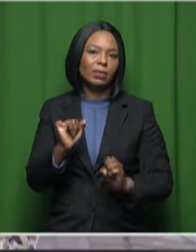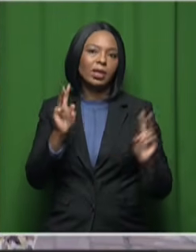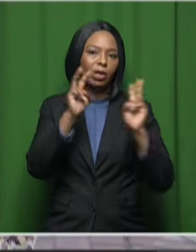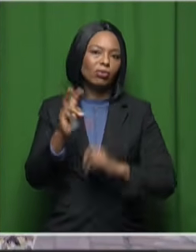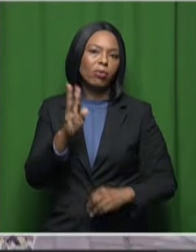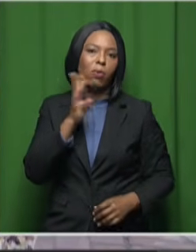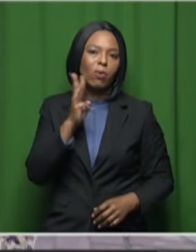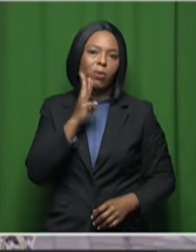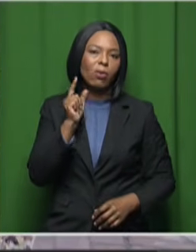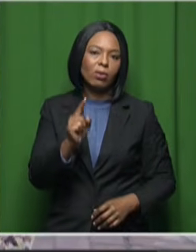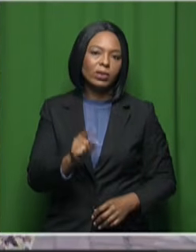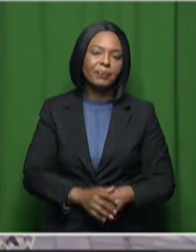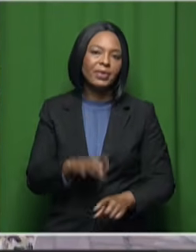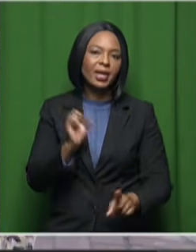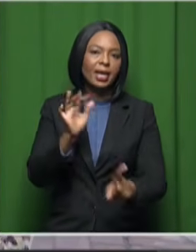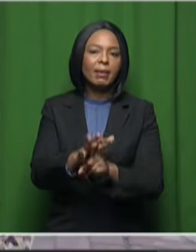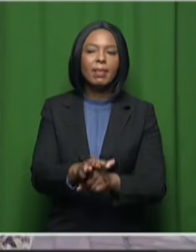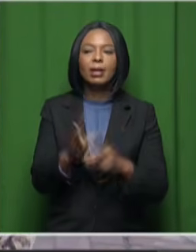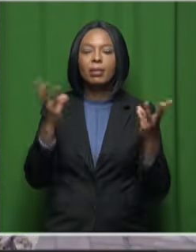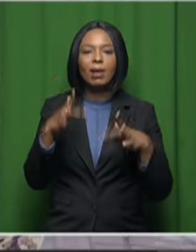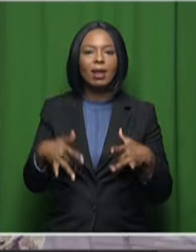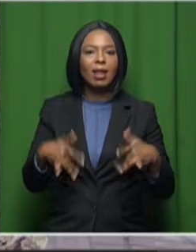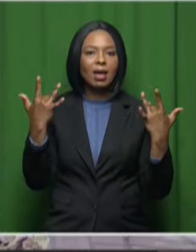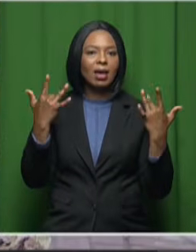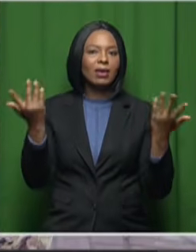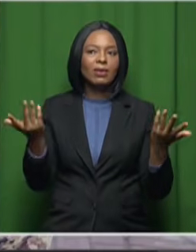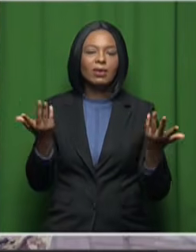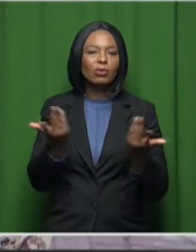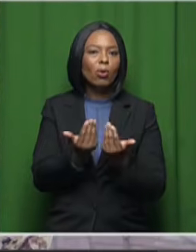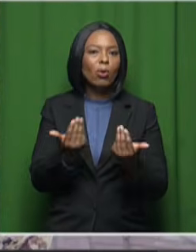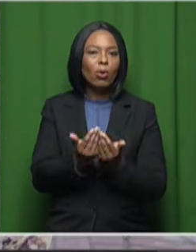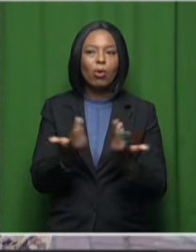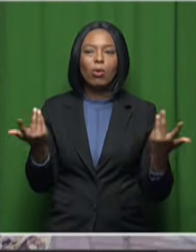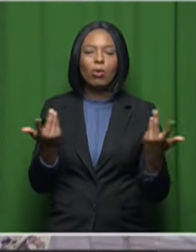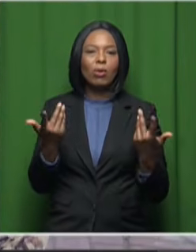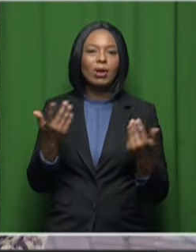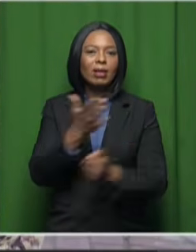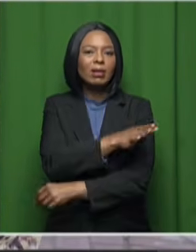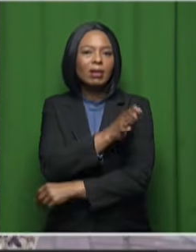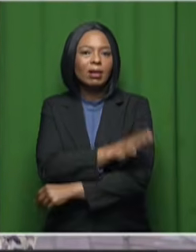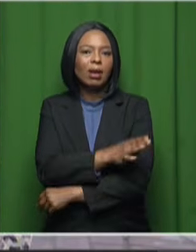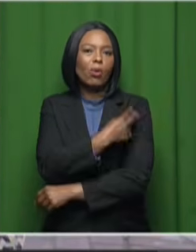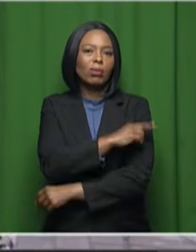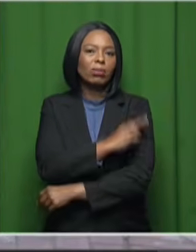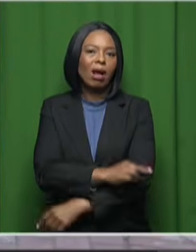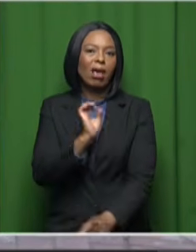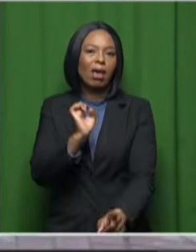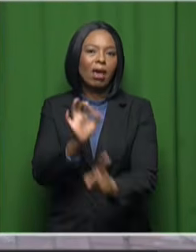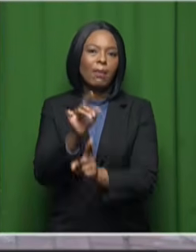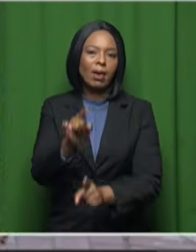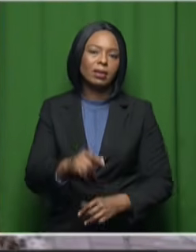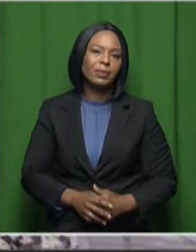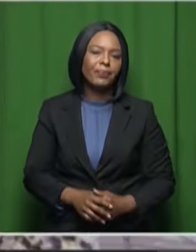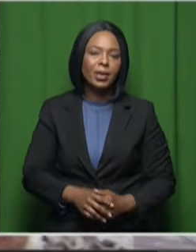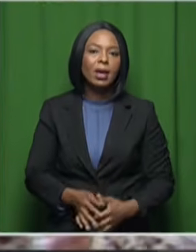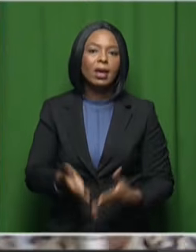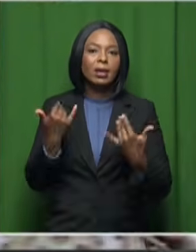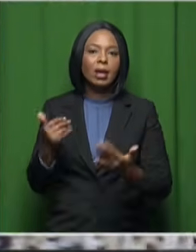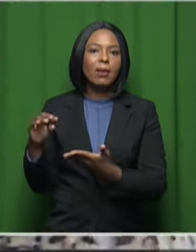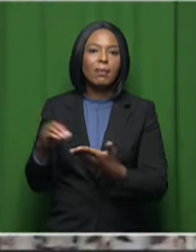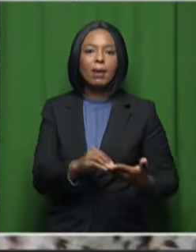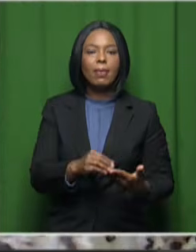the water that impacts normal lives, schools, the healthcare facilities in the area. So there's a lot. I want to bring